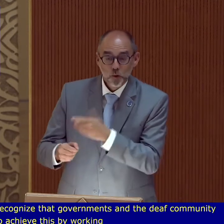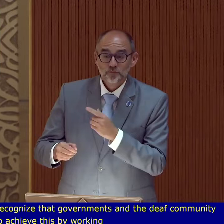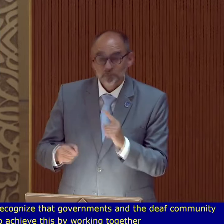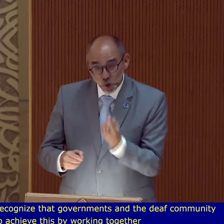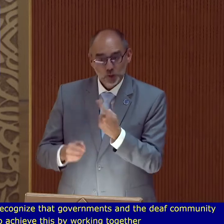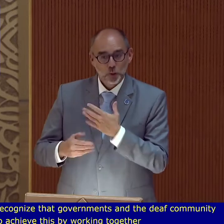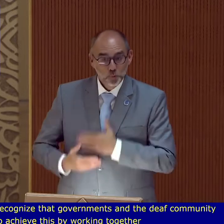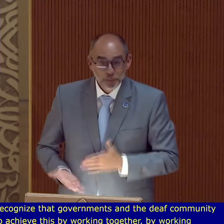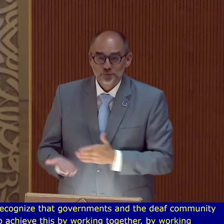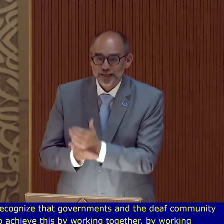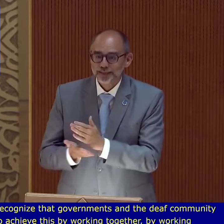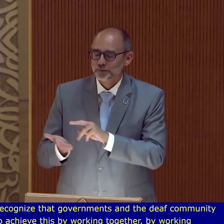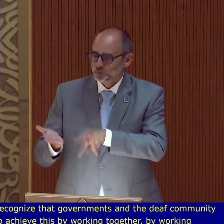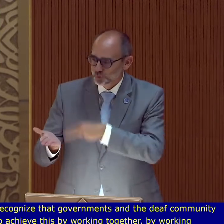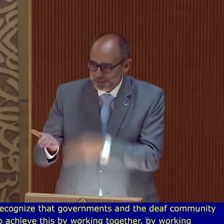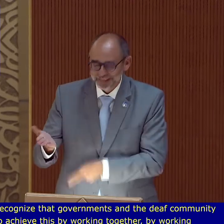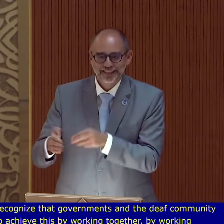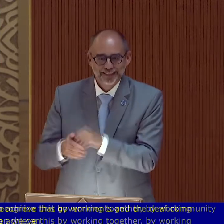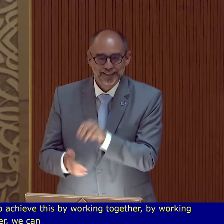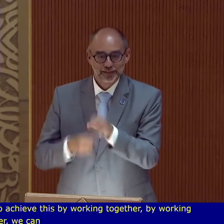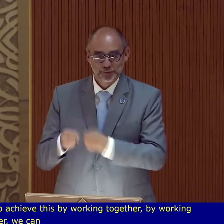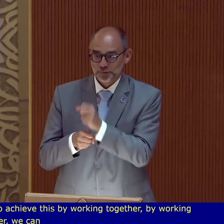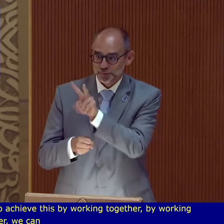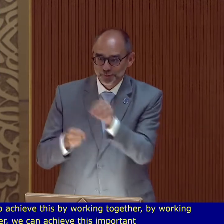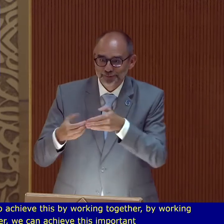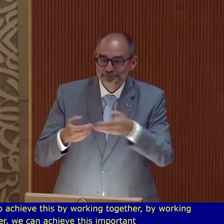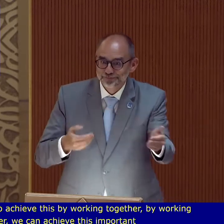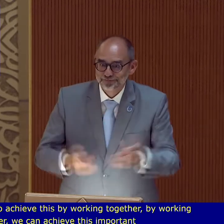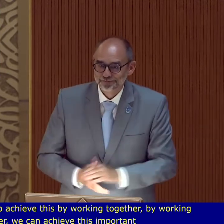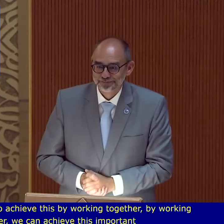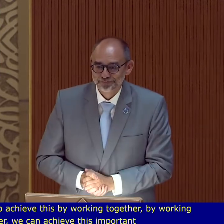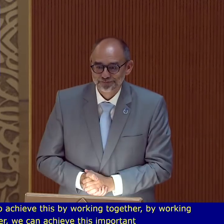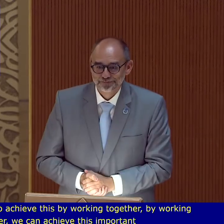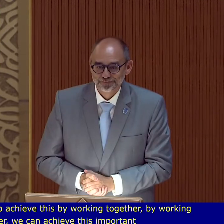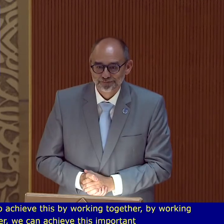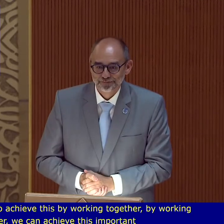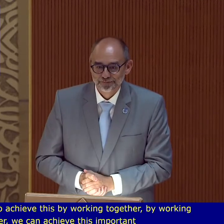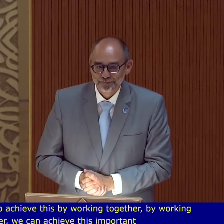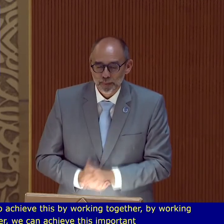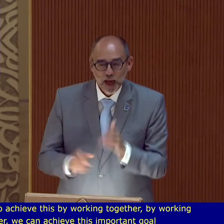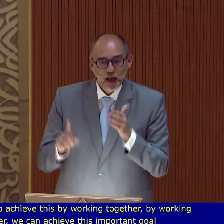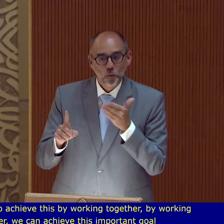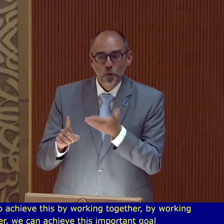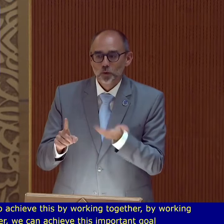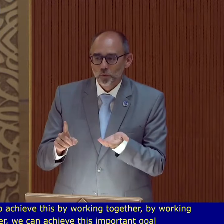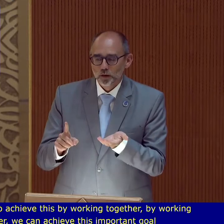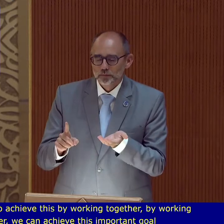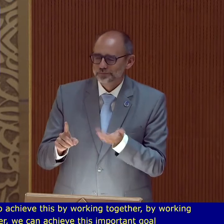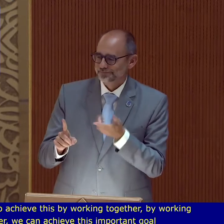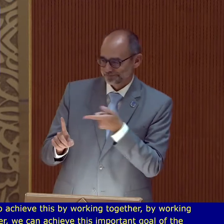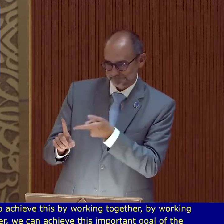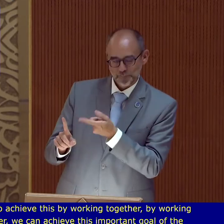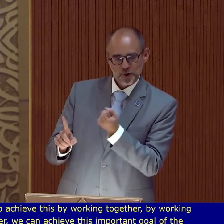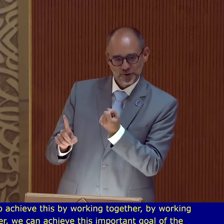achieve this important goal of the first human rights convention on linguistic access for deaf people.